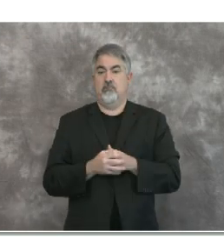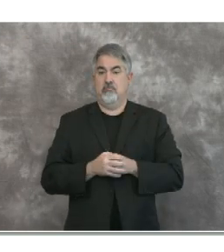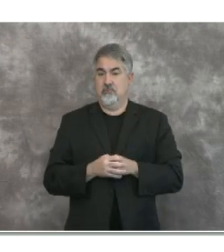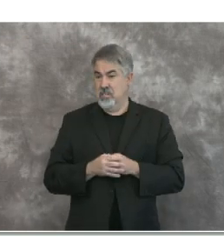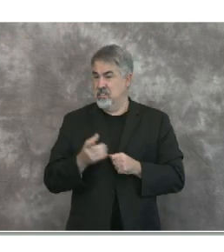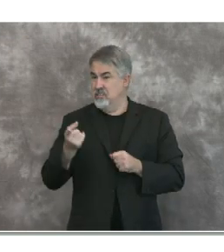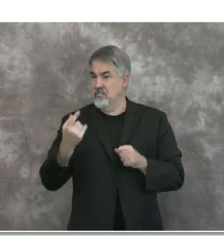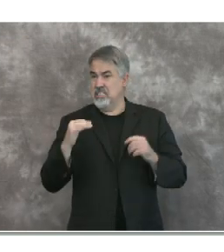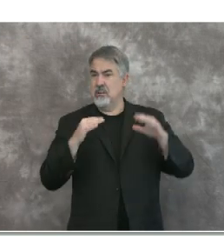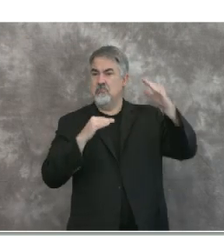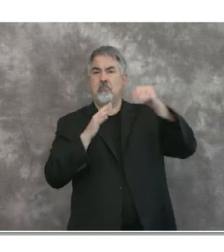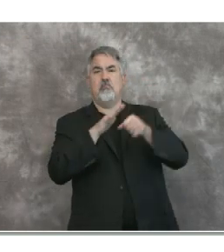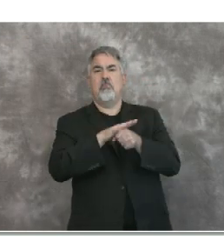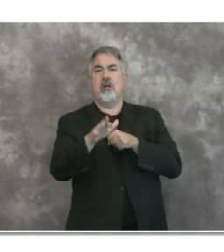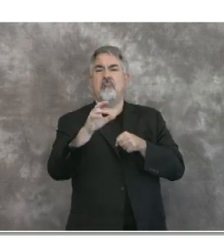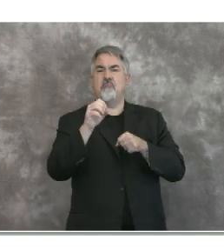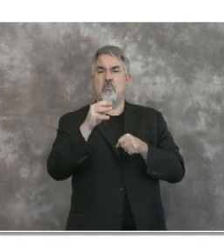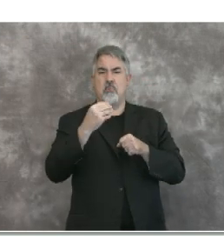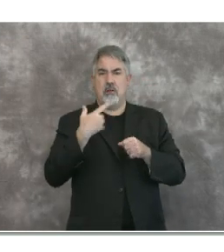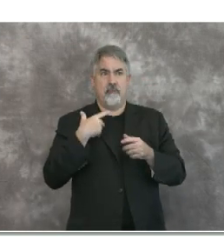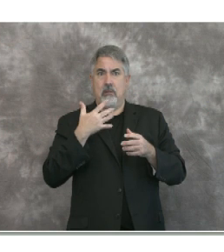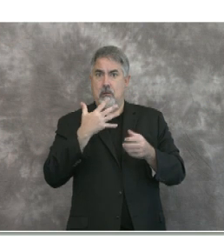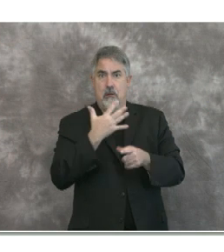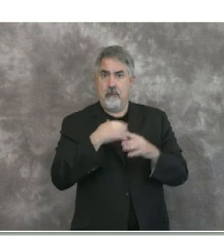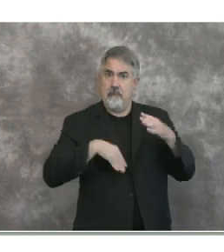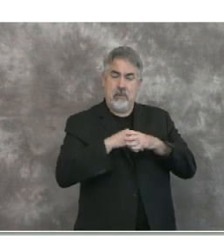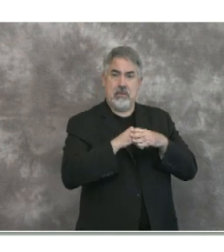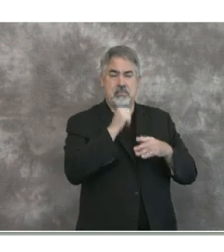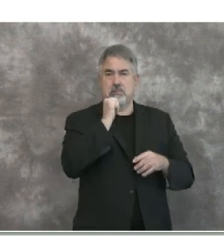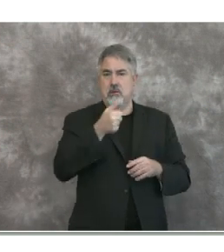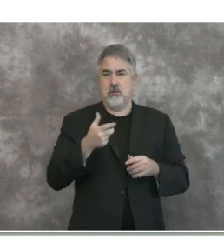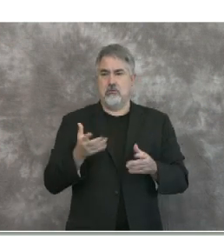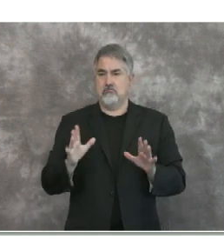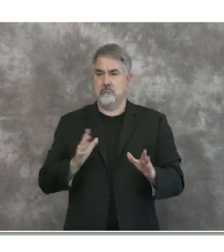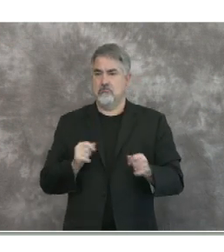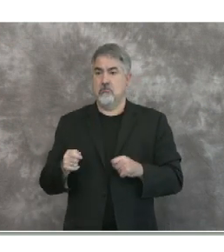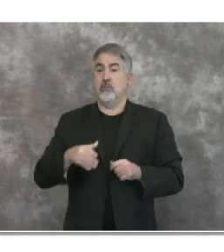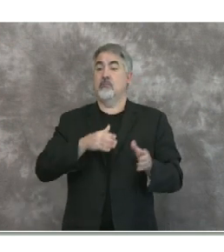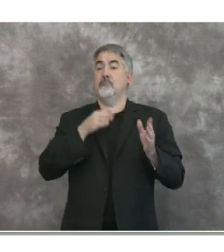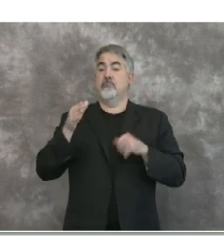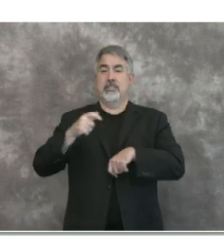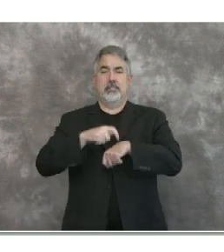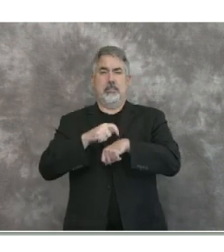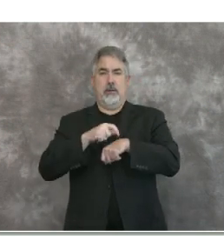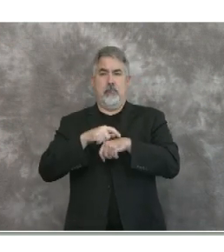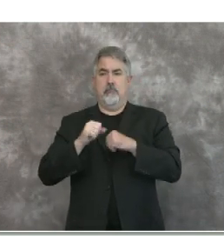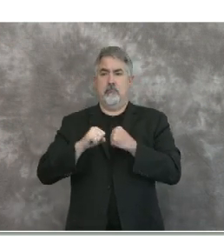dotted purple line at the top. Final chart is just our cumulative stats,